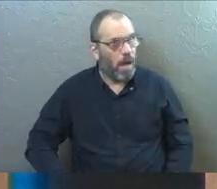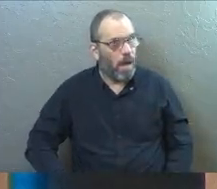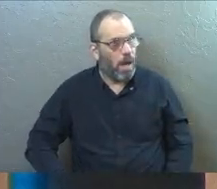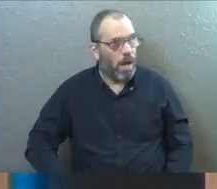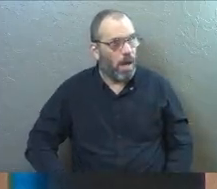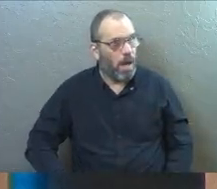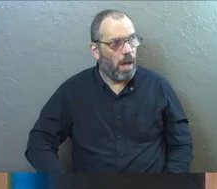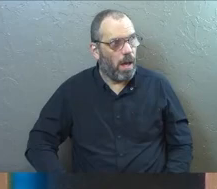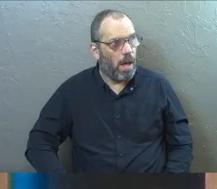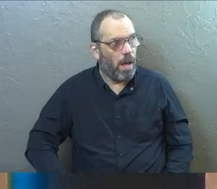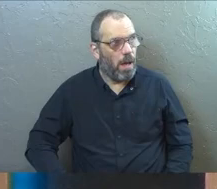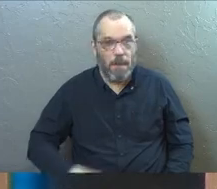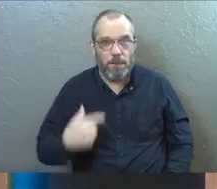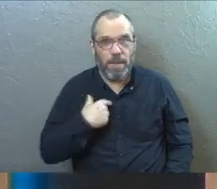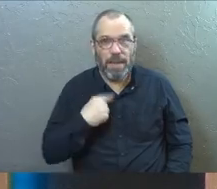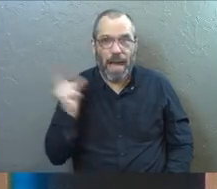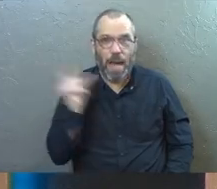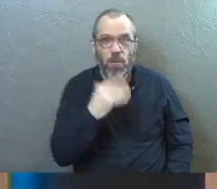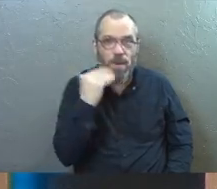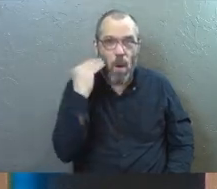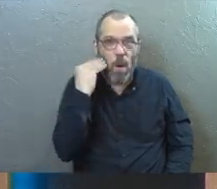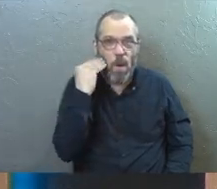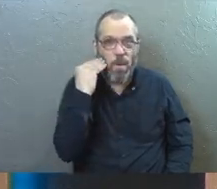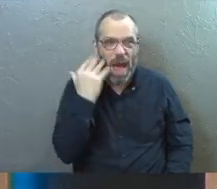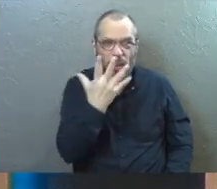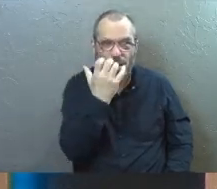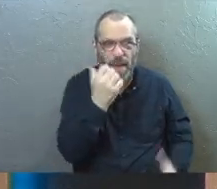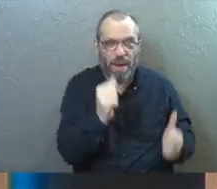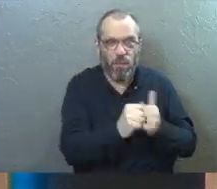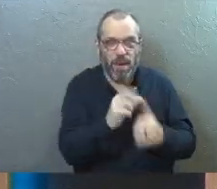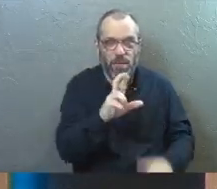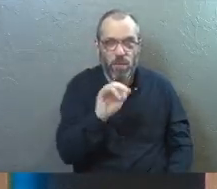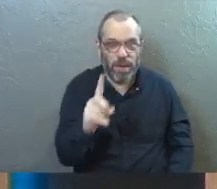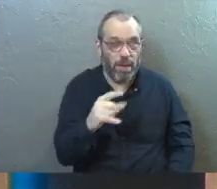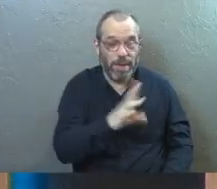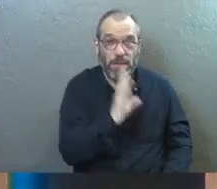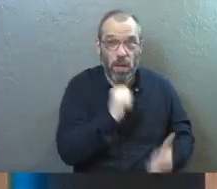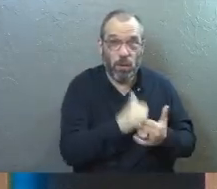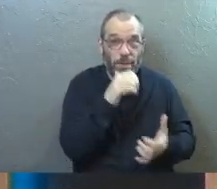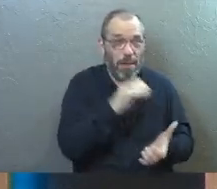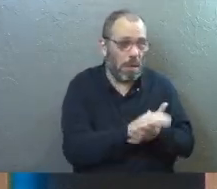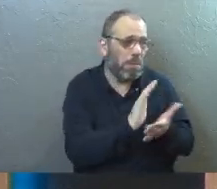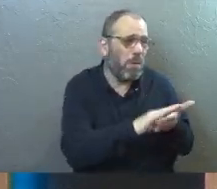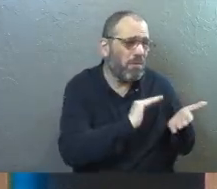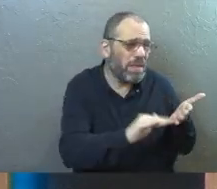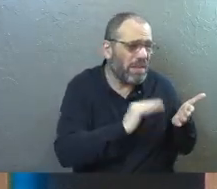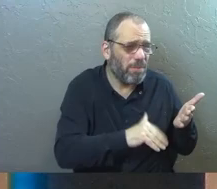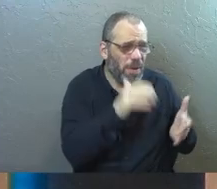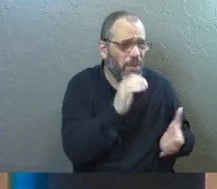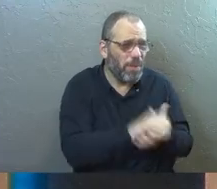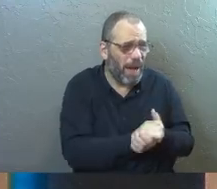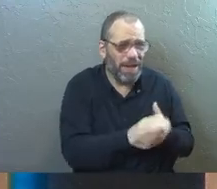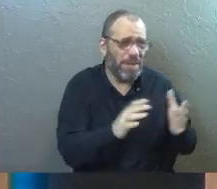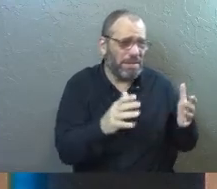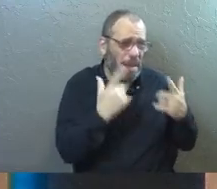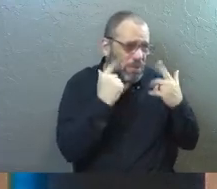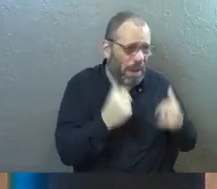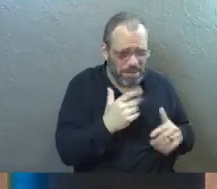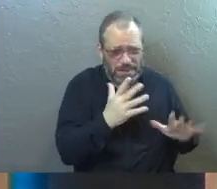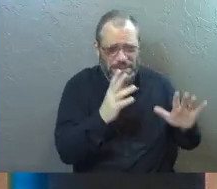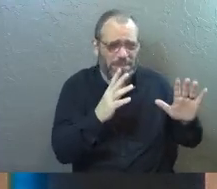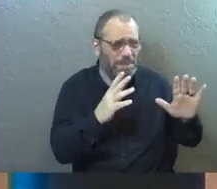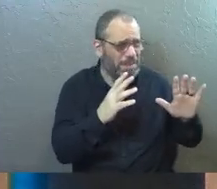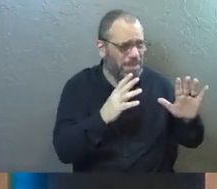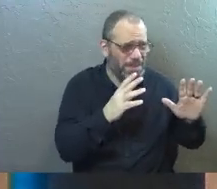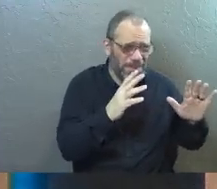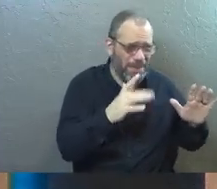home and I was frustrated. And I wanted to be angry at him. But after talking to my wife and asking for forgiveness and just honestly just crying and being like,